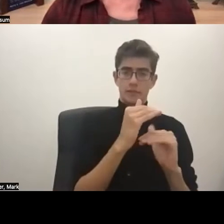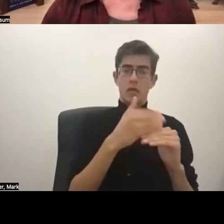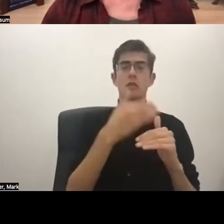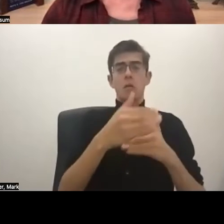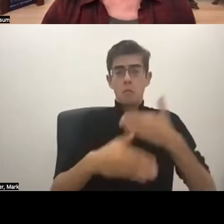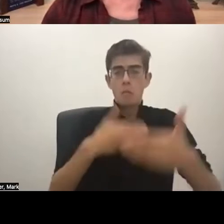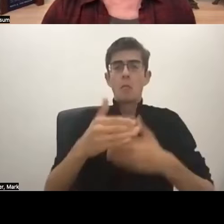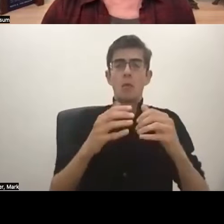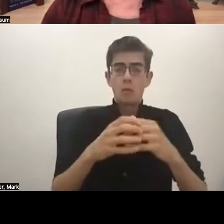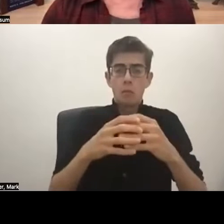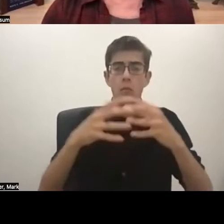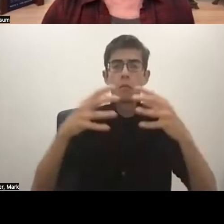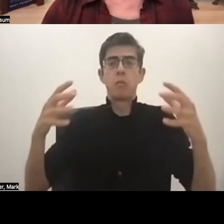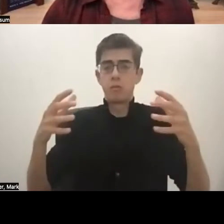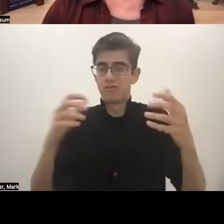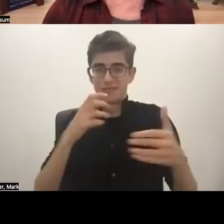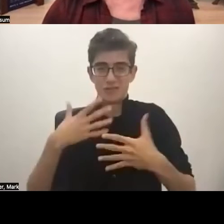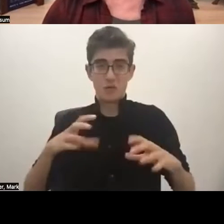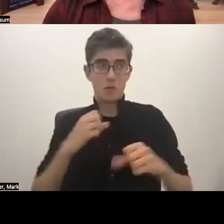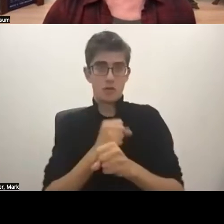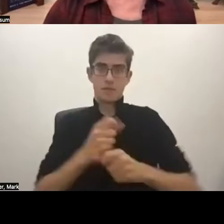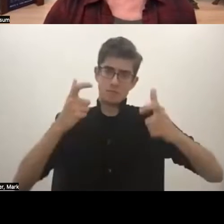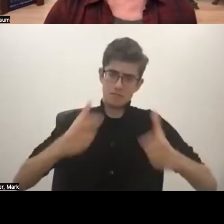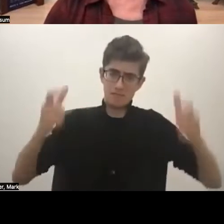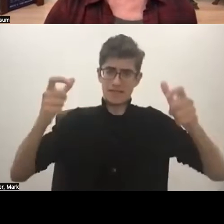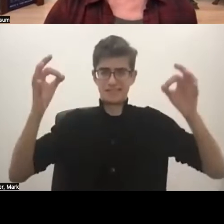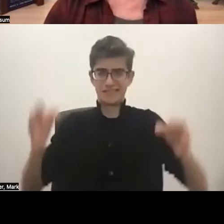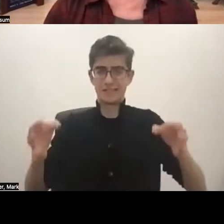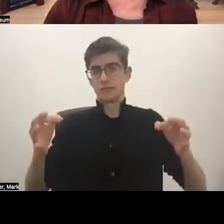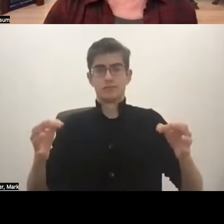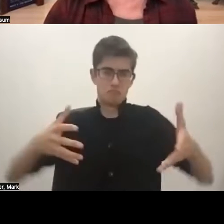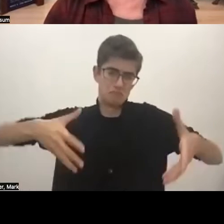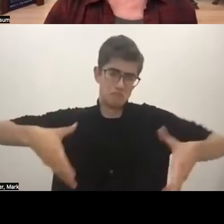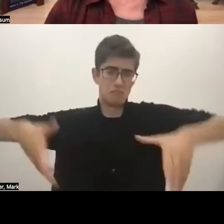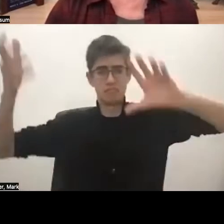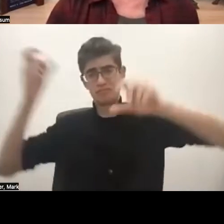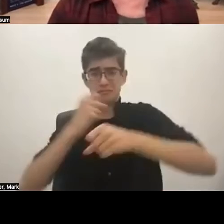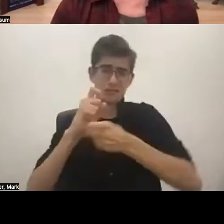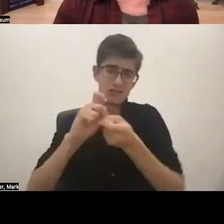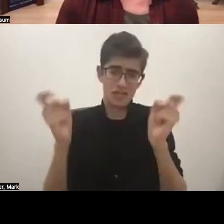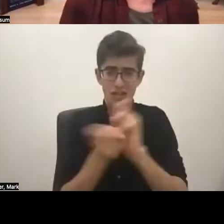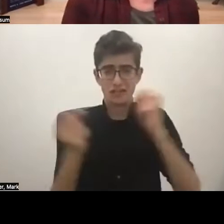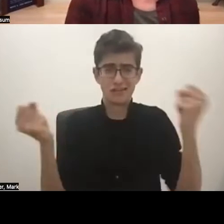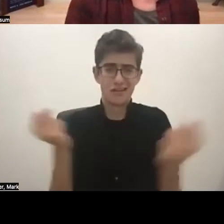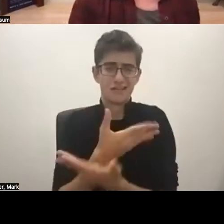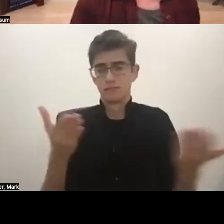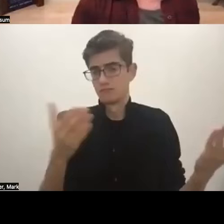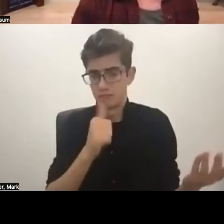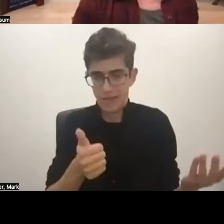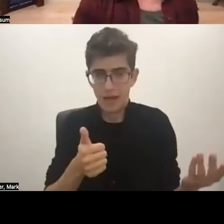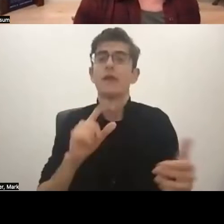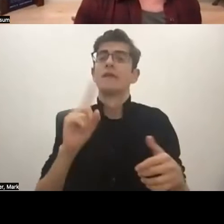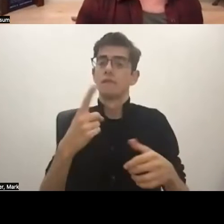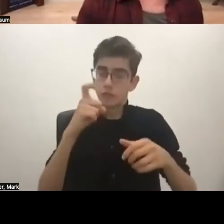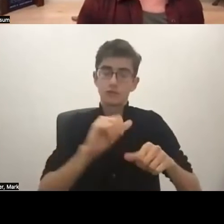they're more likely to make larger decisions about upending a sort of regulatory scheme after you've got some